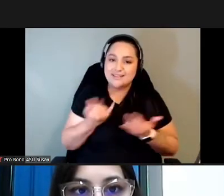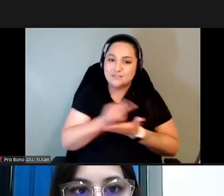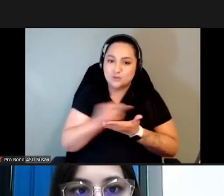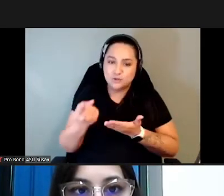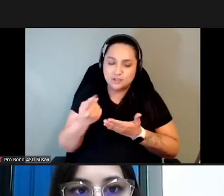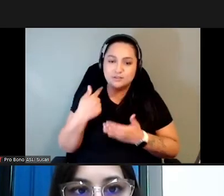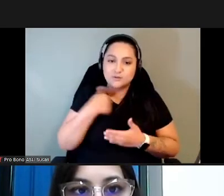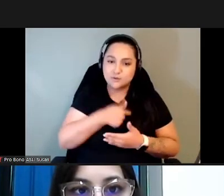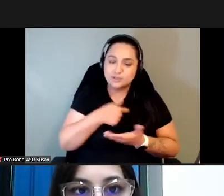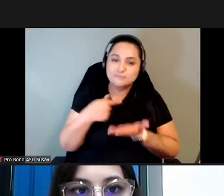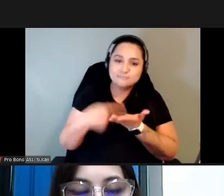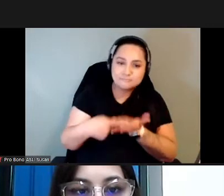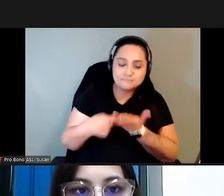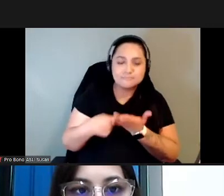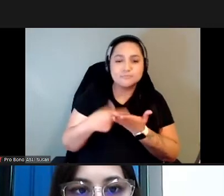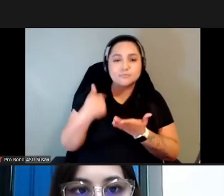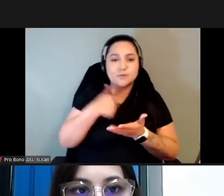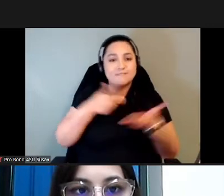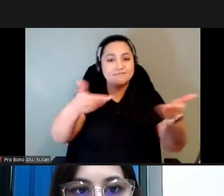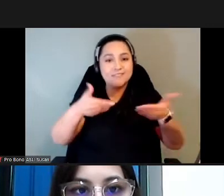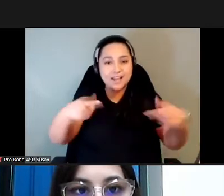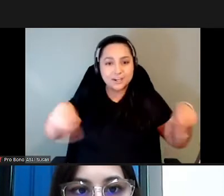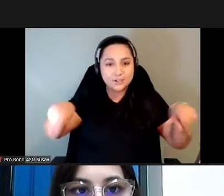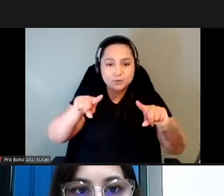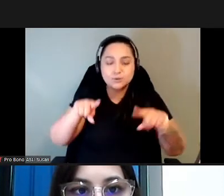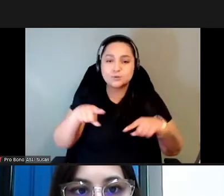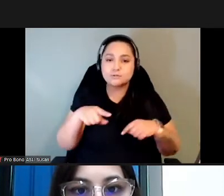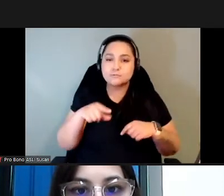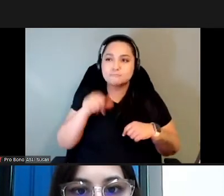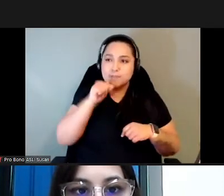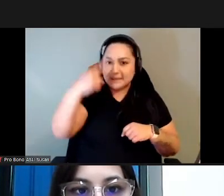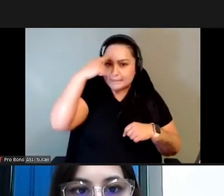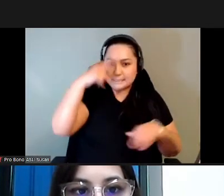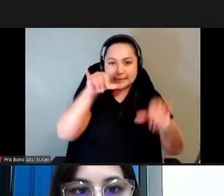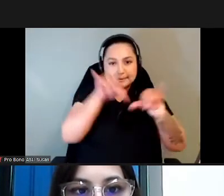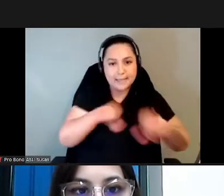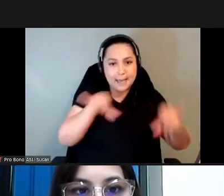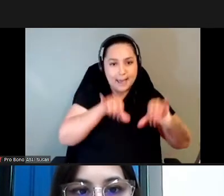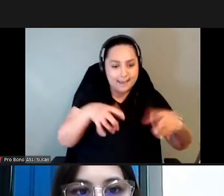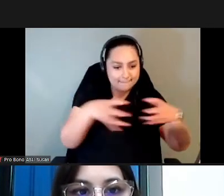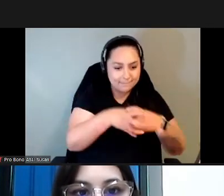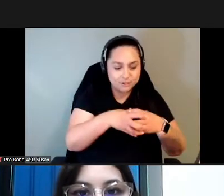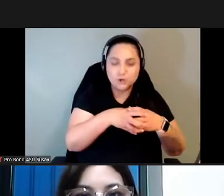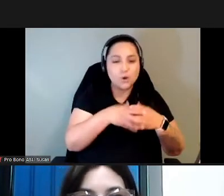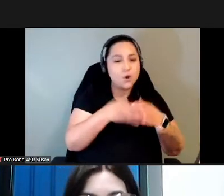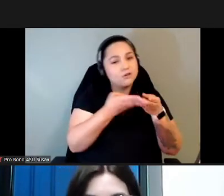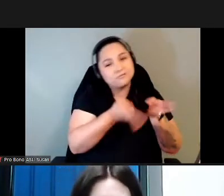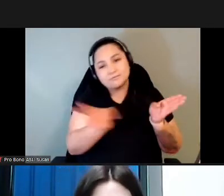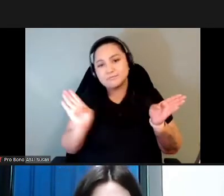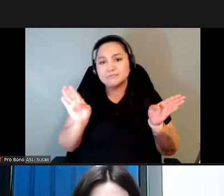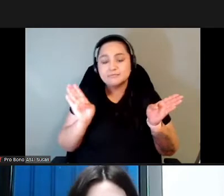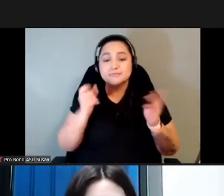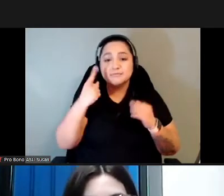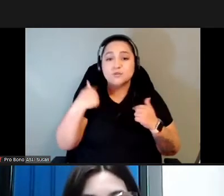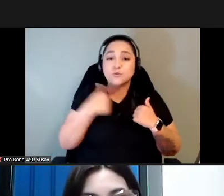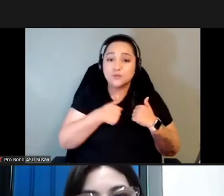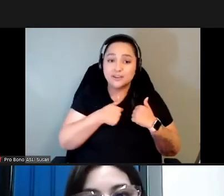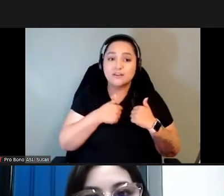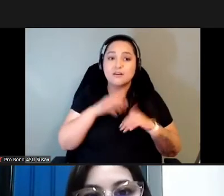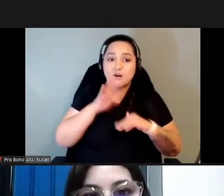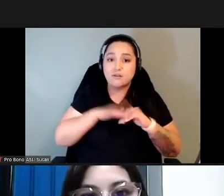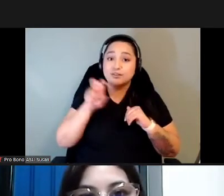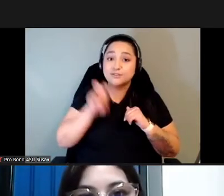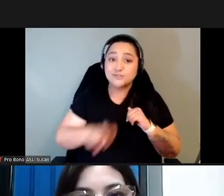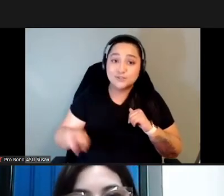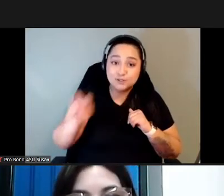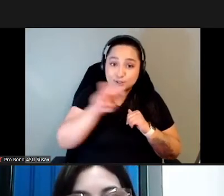is an invitation to think beyond circles, to say that we're on this journey. And this